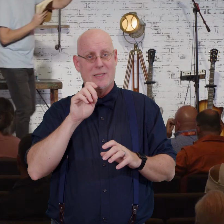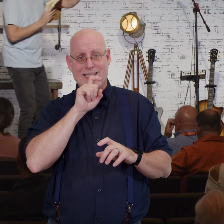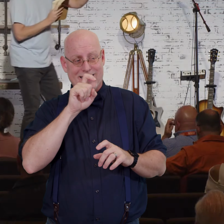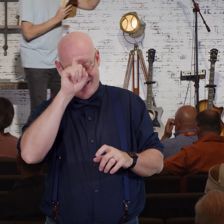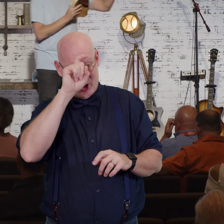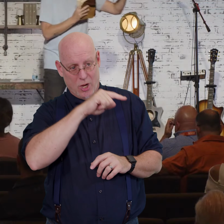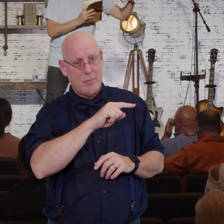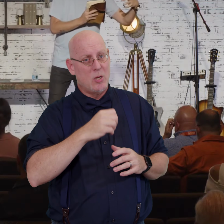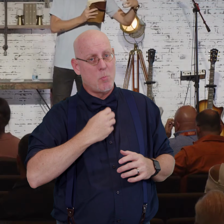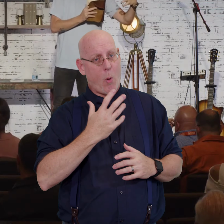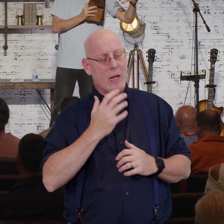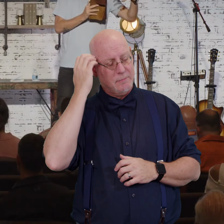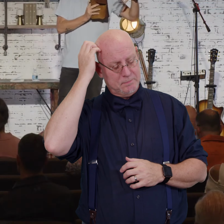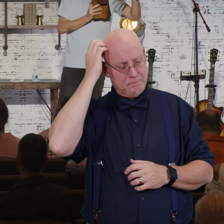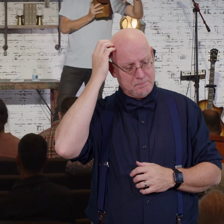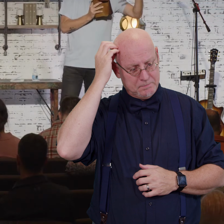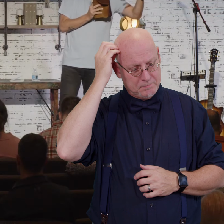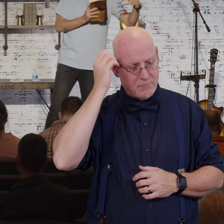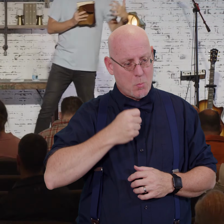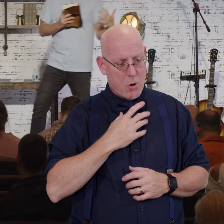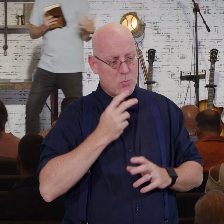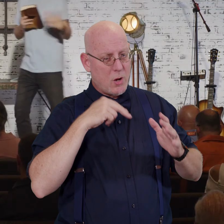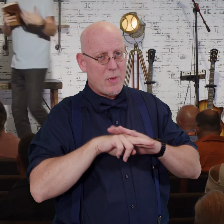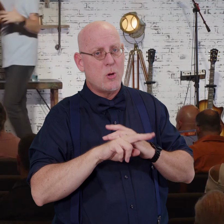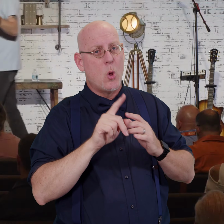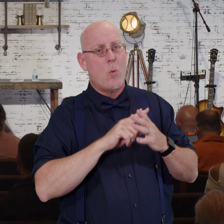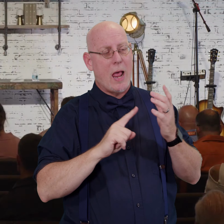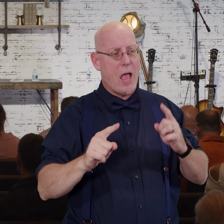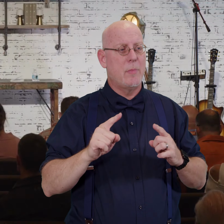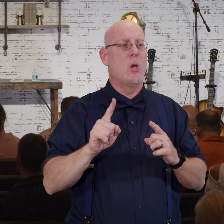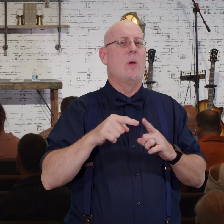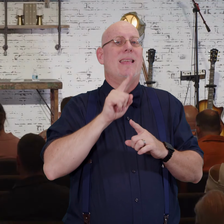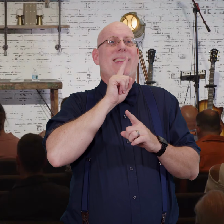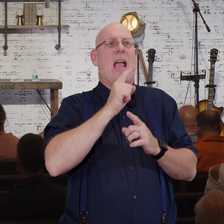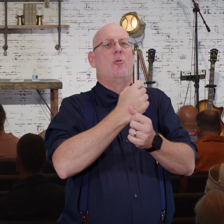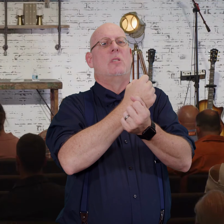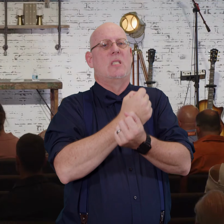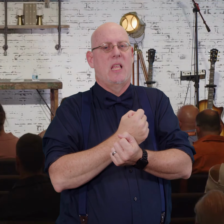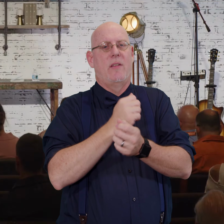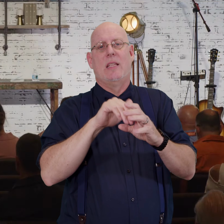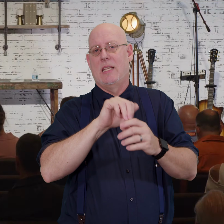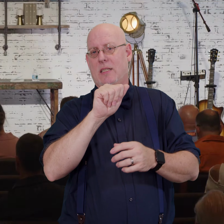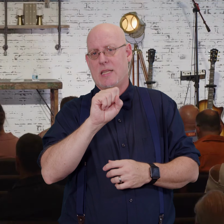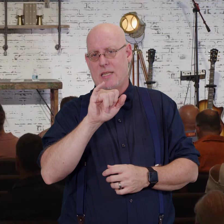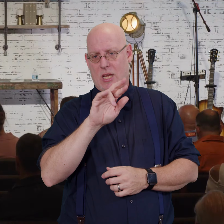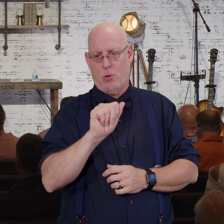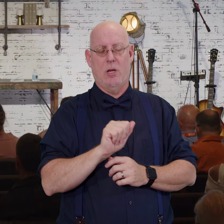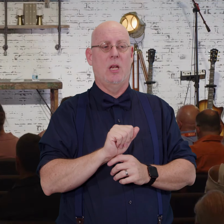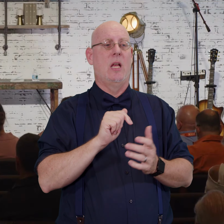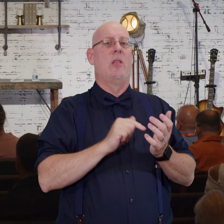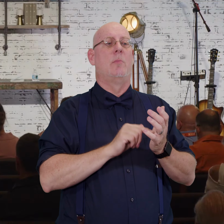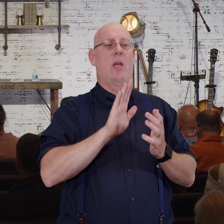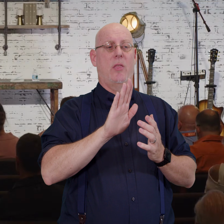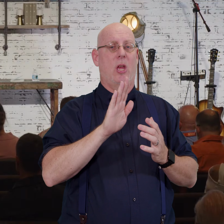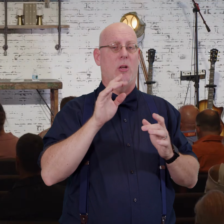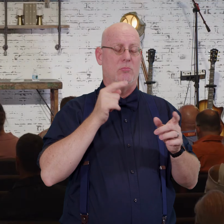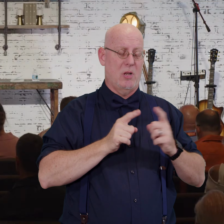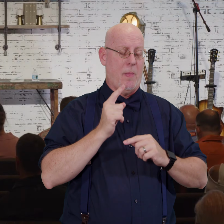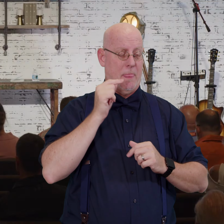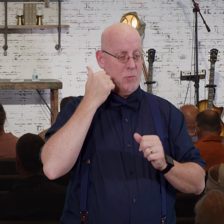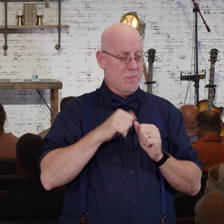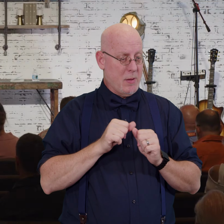Egypt. That's poetic. It's a poetic proclamation of what it's going to look like when they actually are enslaved in Assyria. This is going to be their derision. They're